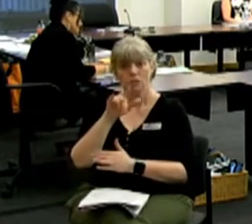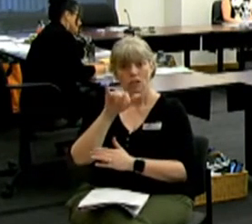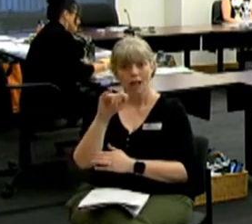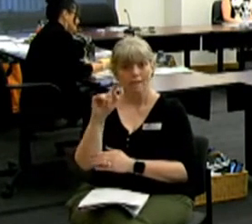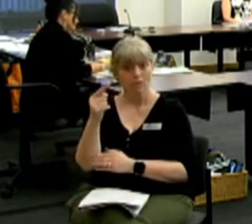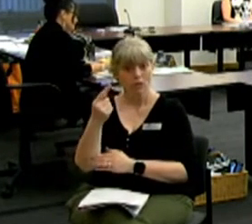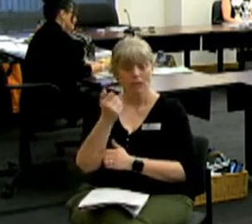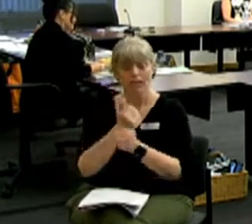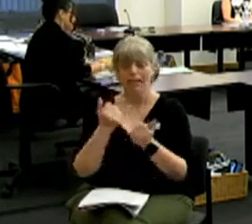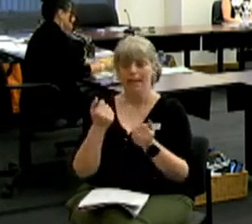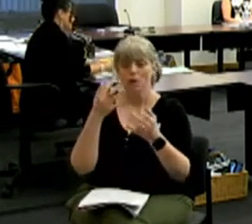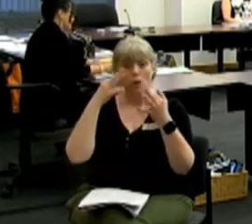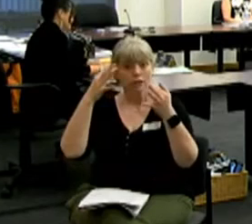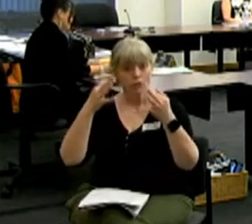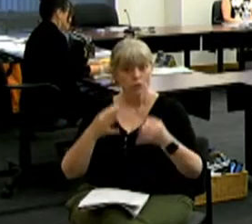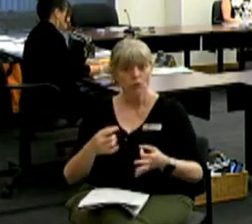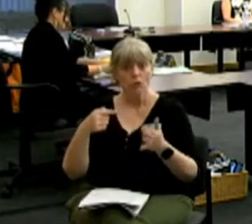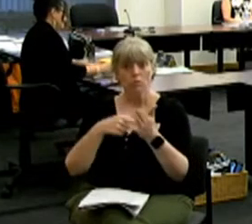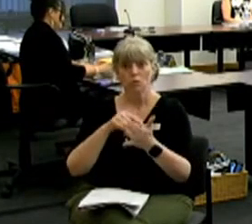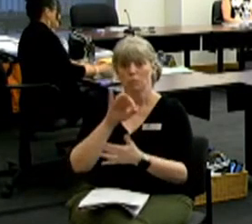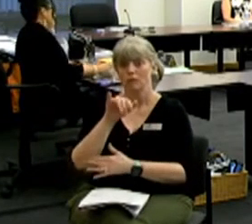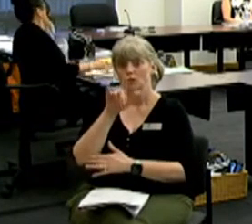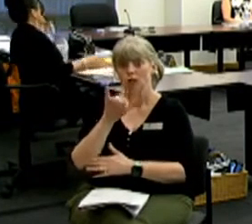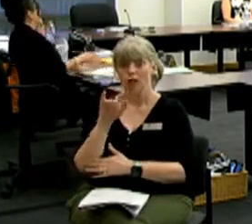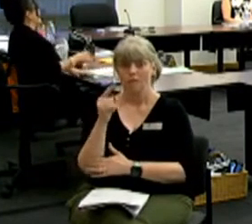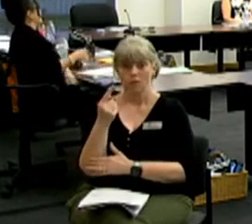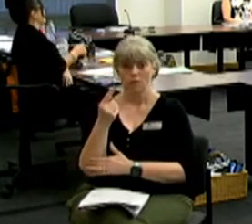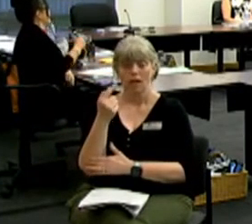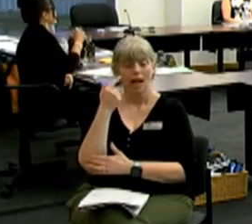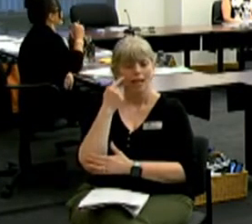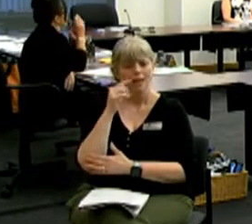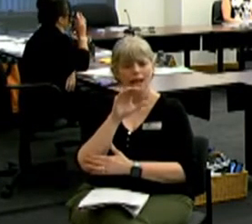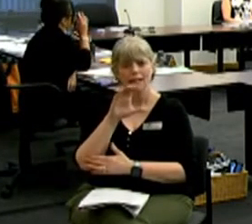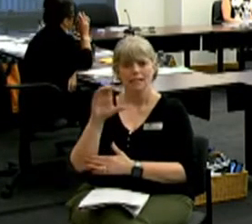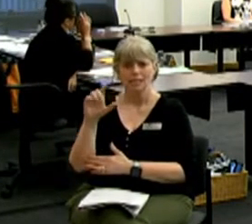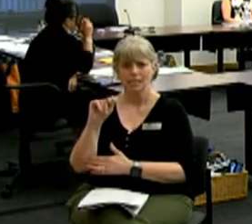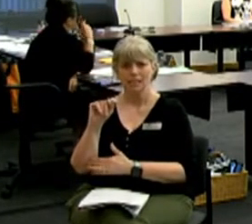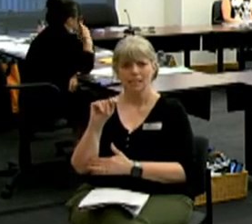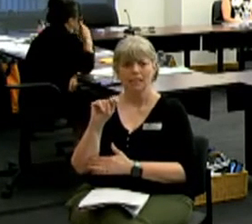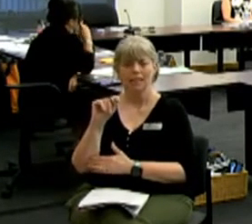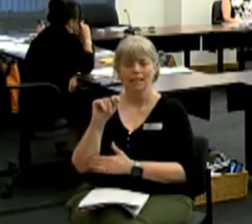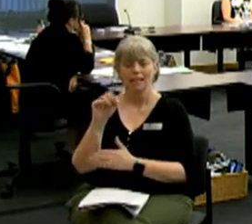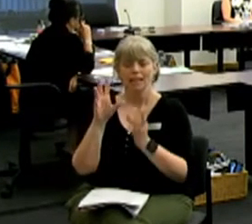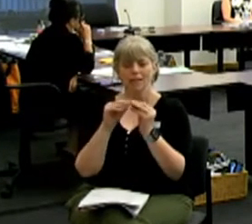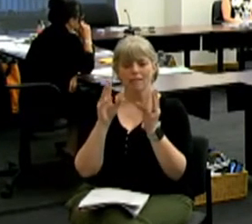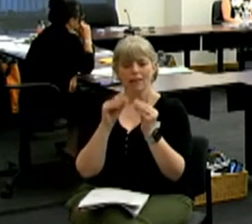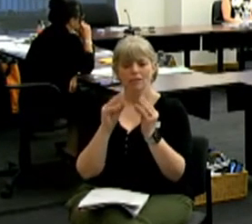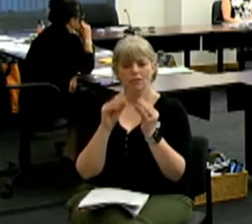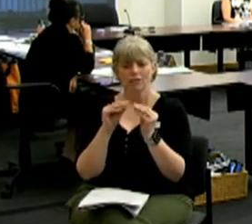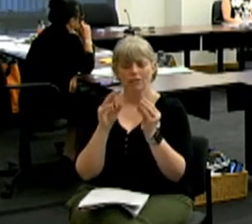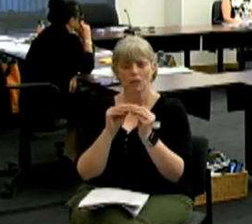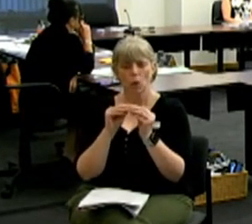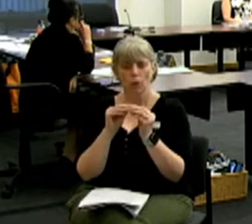1st, and any resolutions are due by July 1st. The ACCT convention